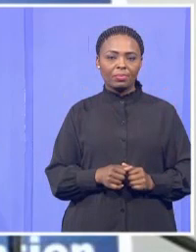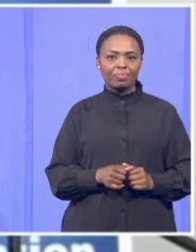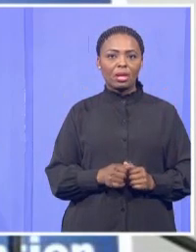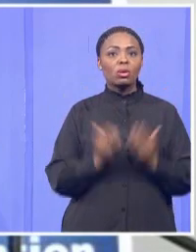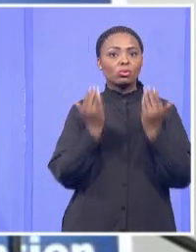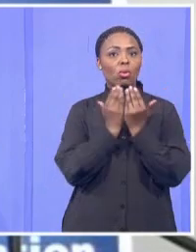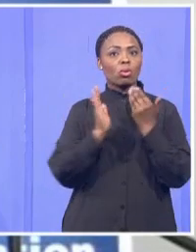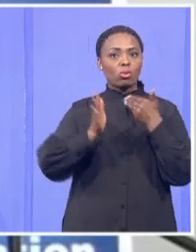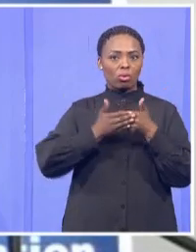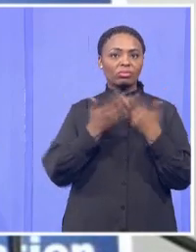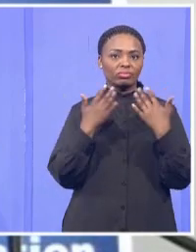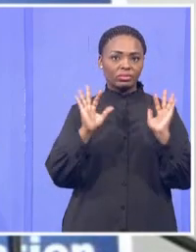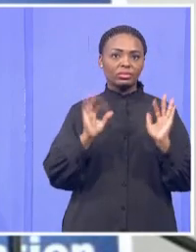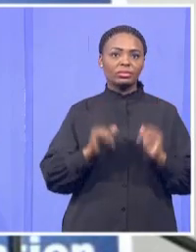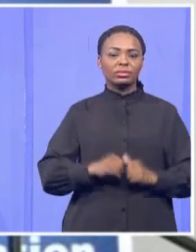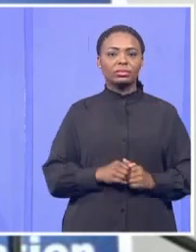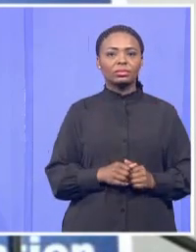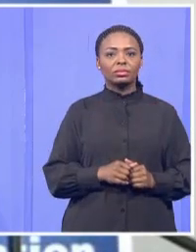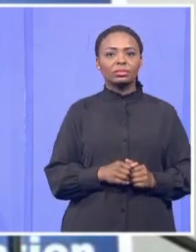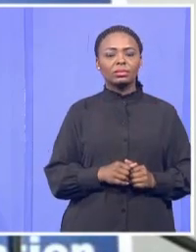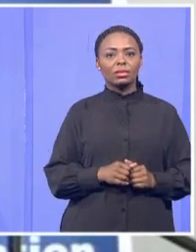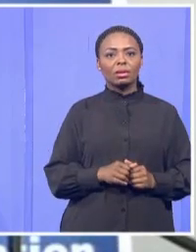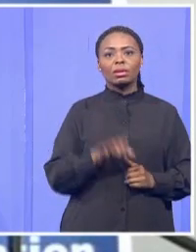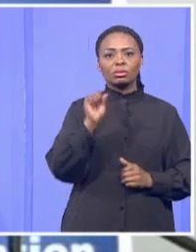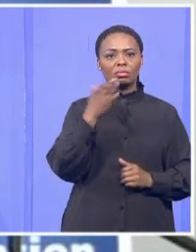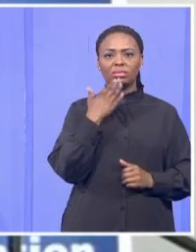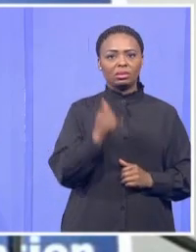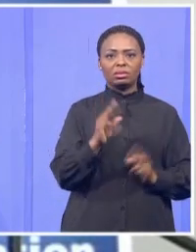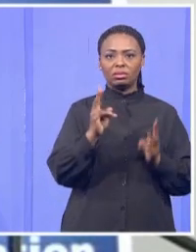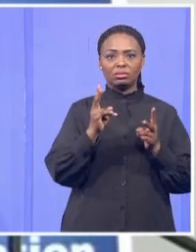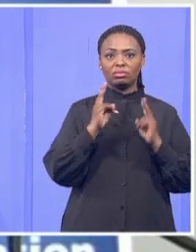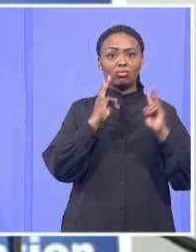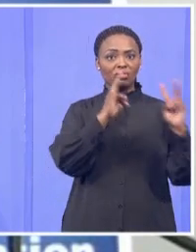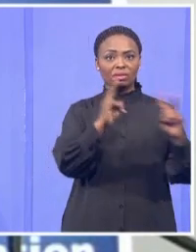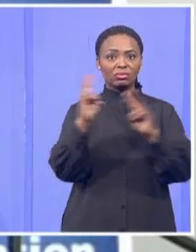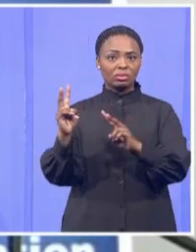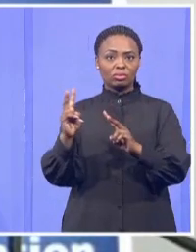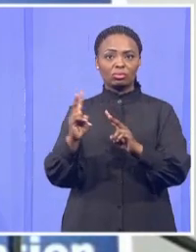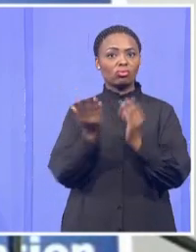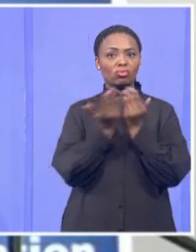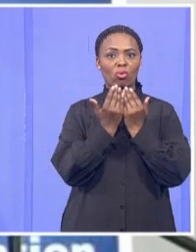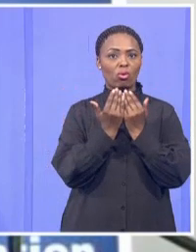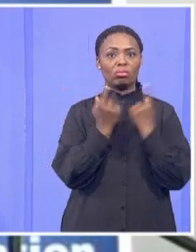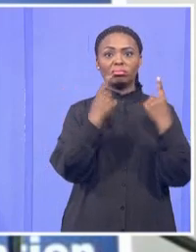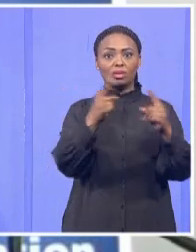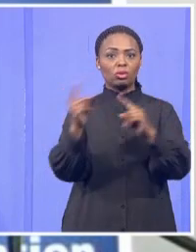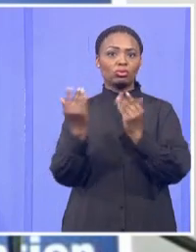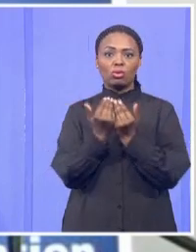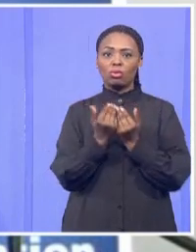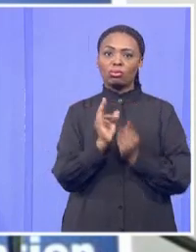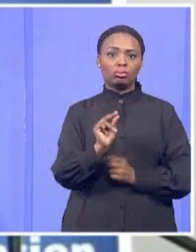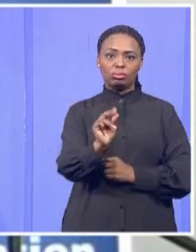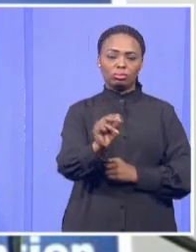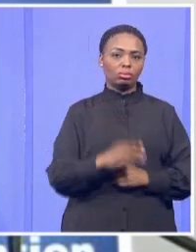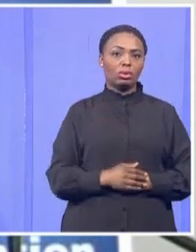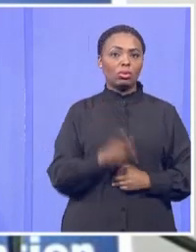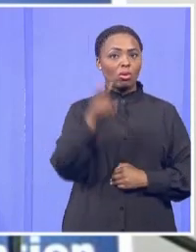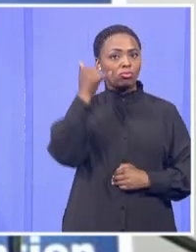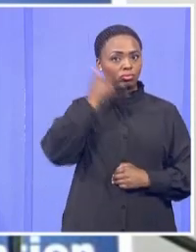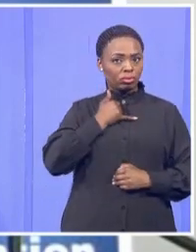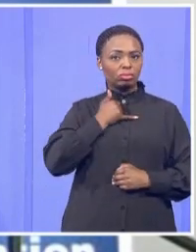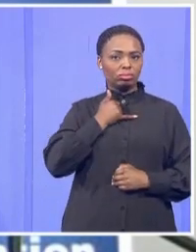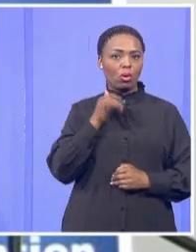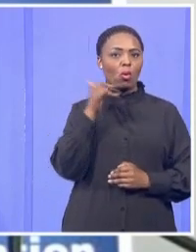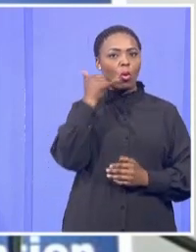Schools are closed. So don't visit our schools. Don't go to our schools. Just call center, WhatsApp